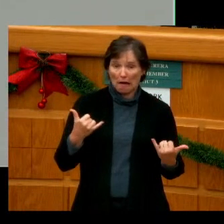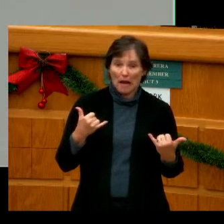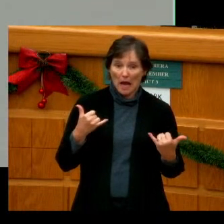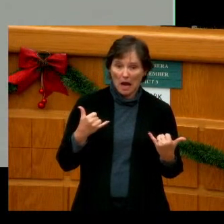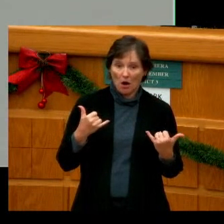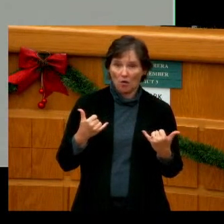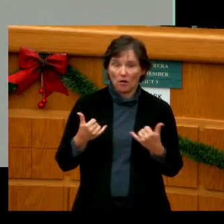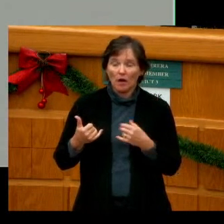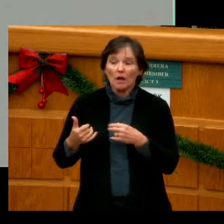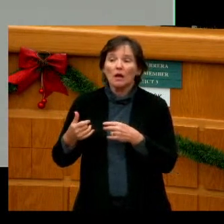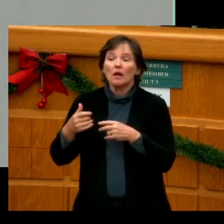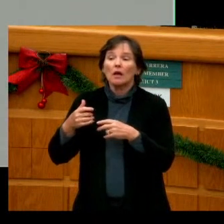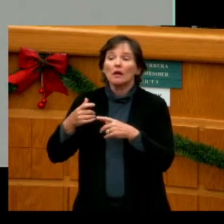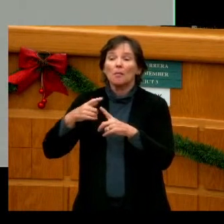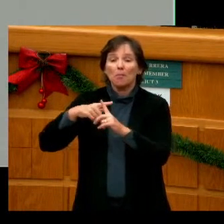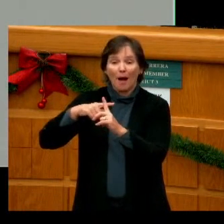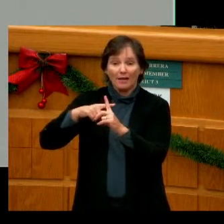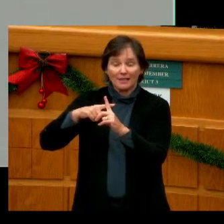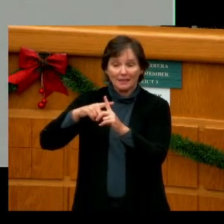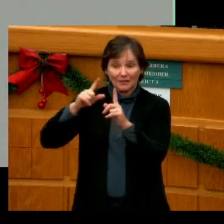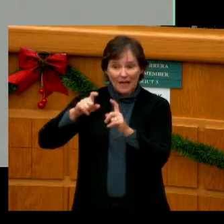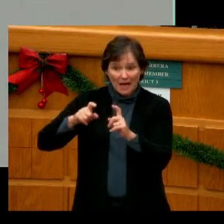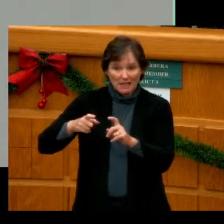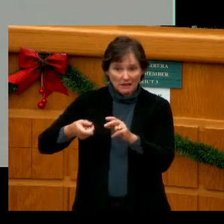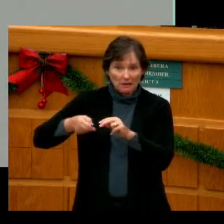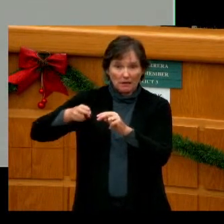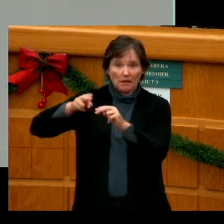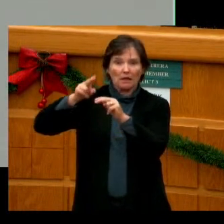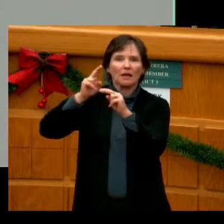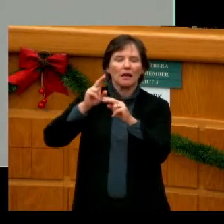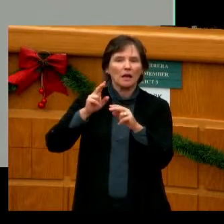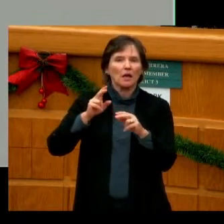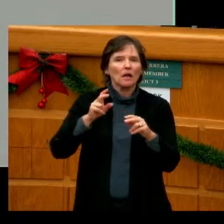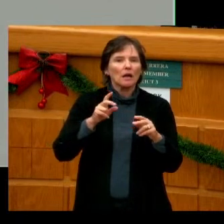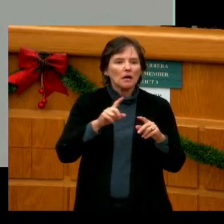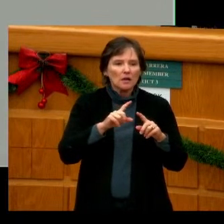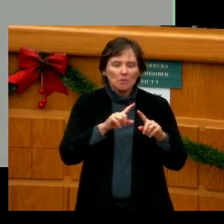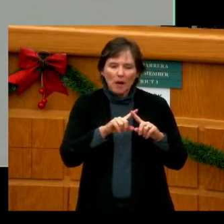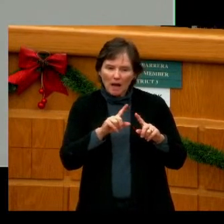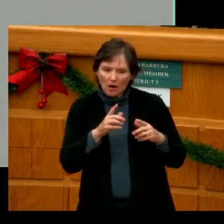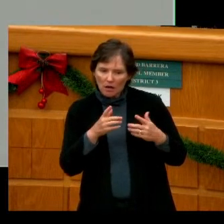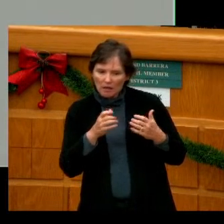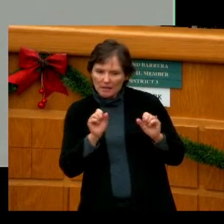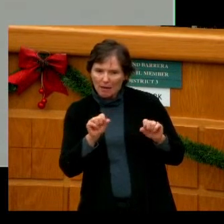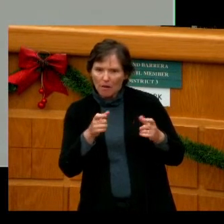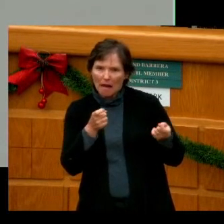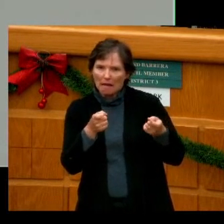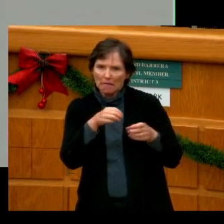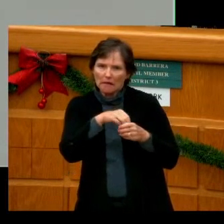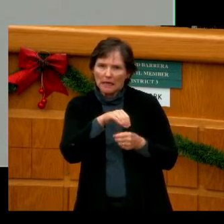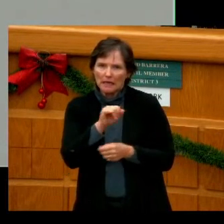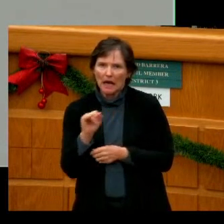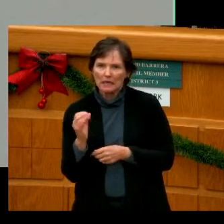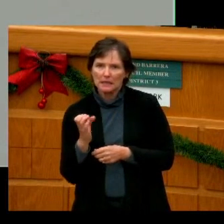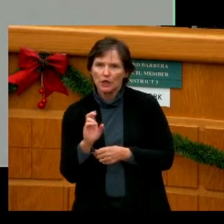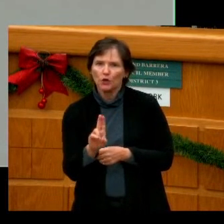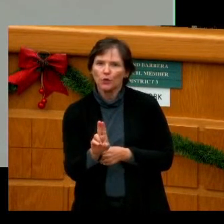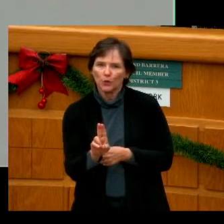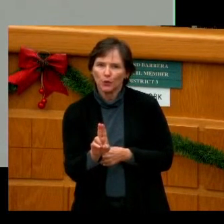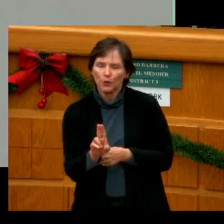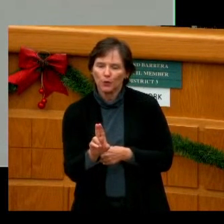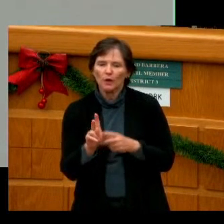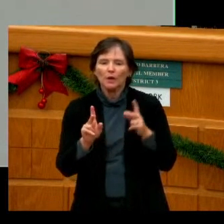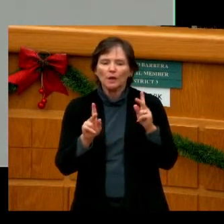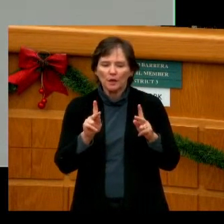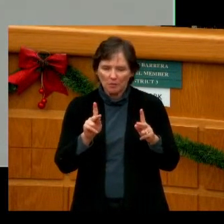we're particularly concerned about are the people in the ICU, and do we have the ICU capacity to handle it? And right now we definitely have the